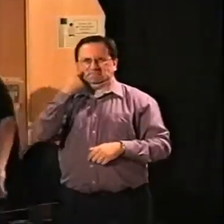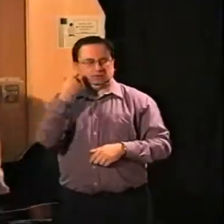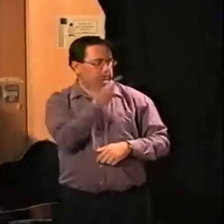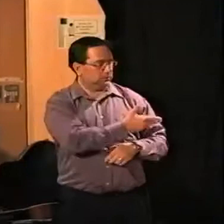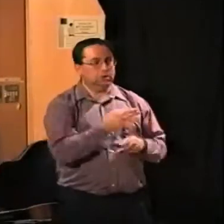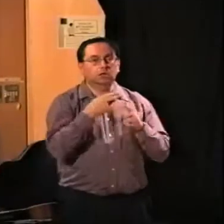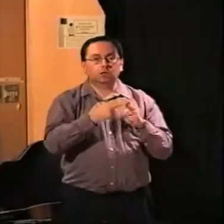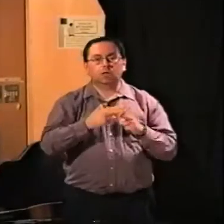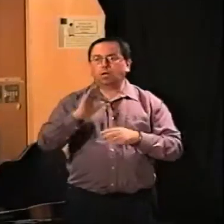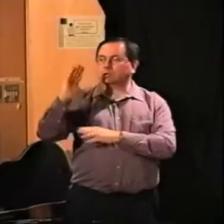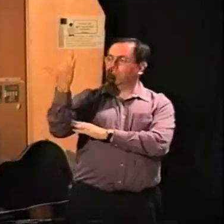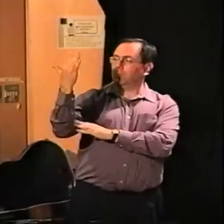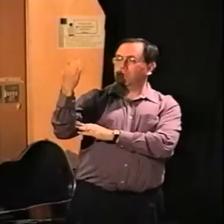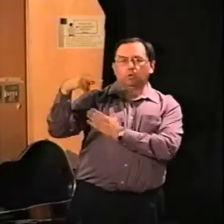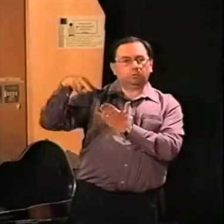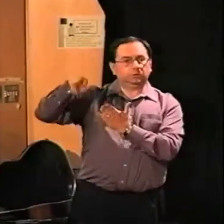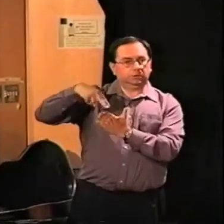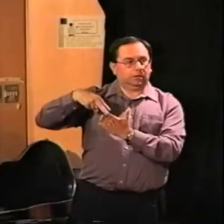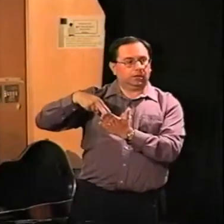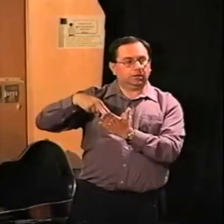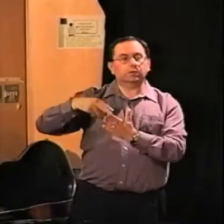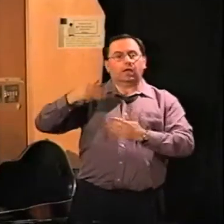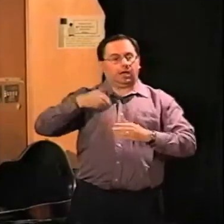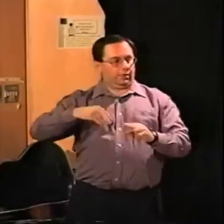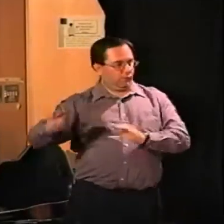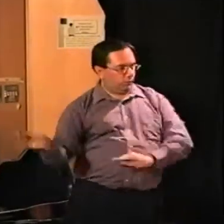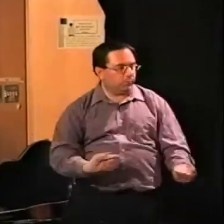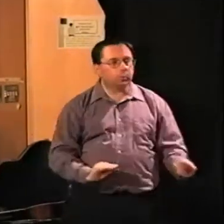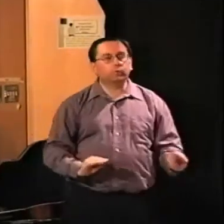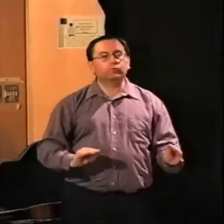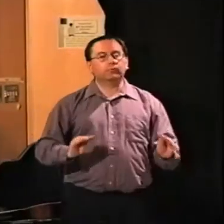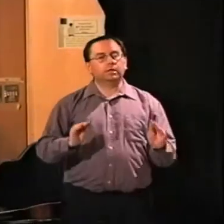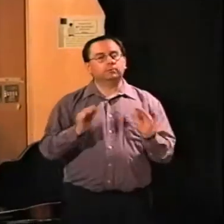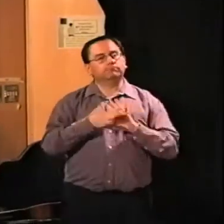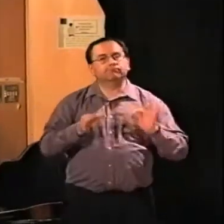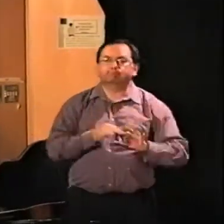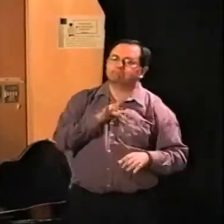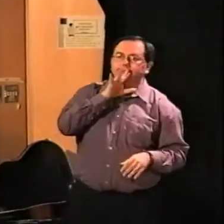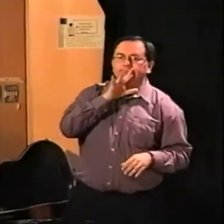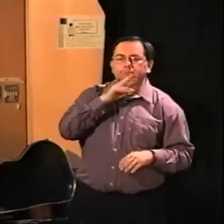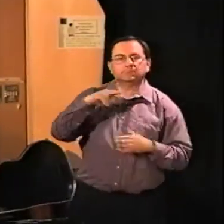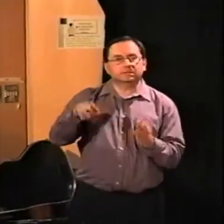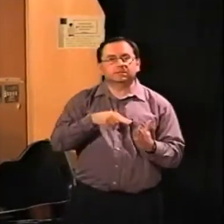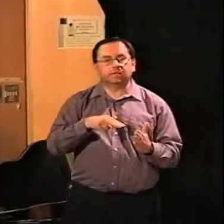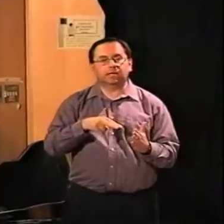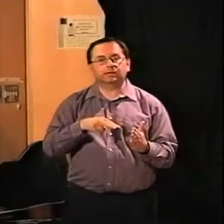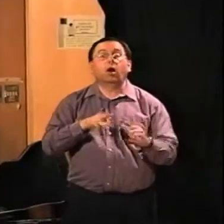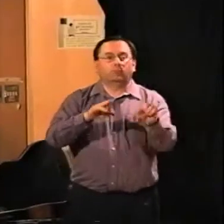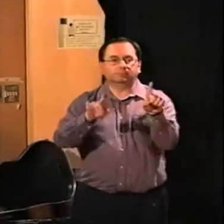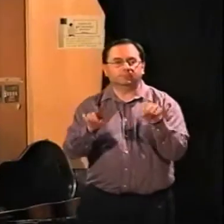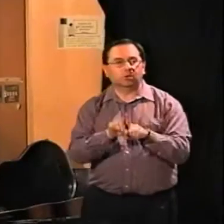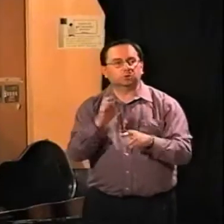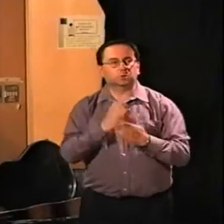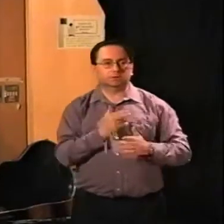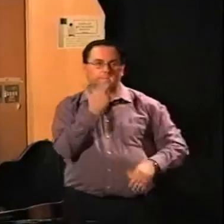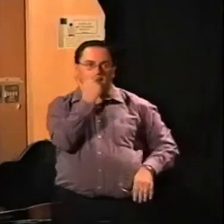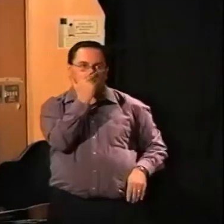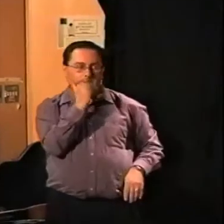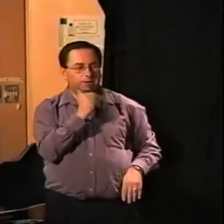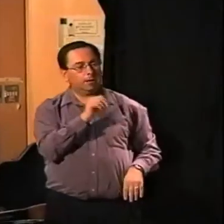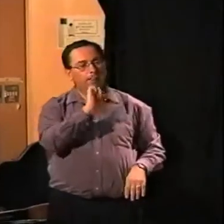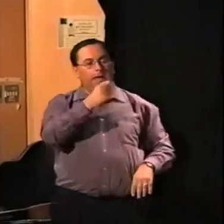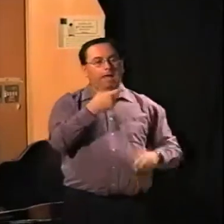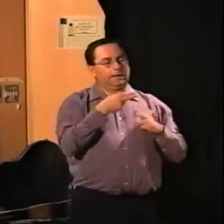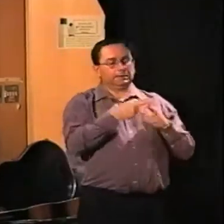The Mirror Dance, and it consists of movement, text, and dance. Oh yeah, and some comedy. In her words, it's a